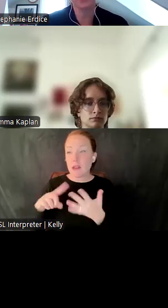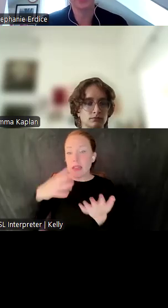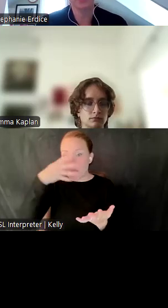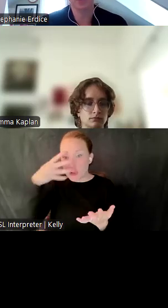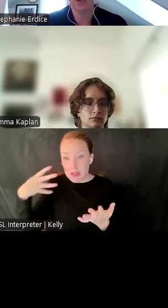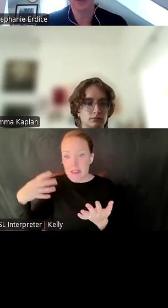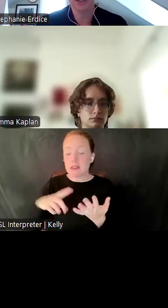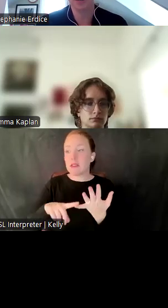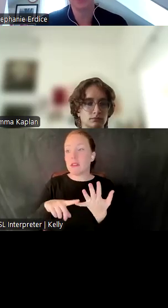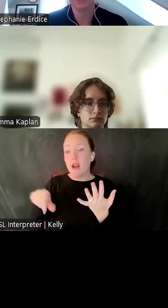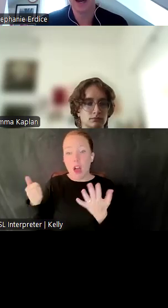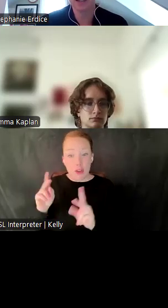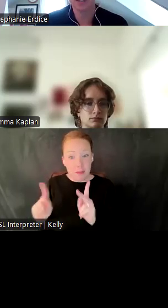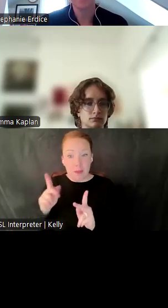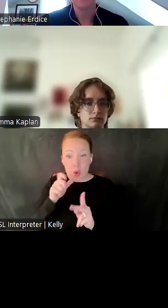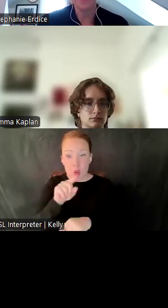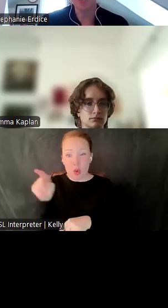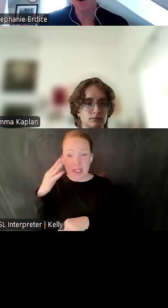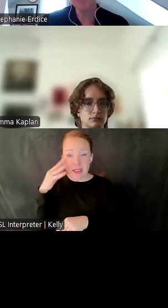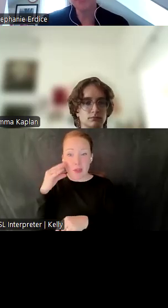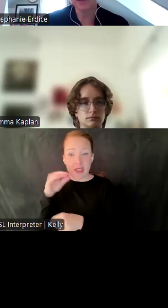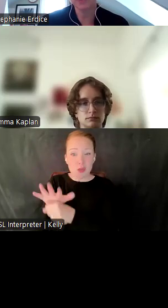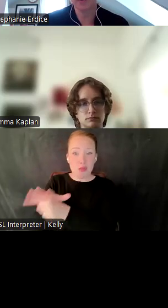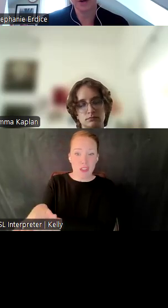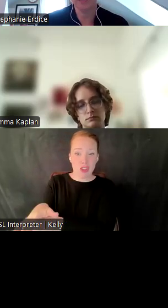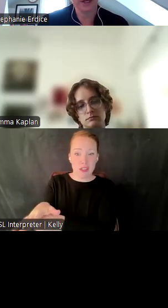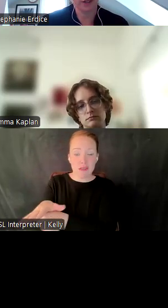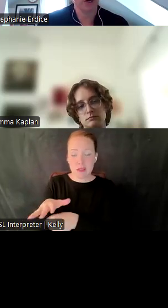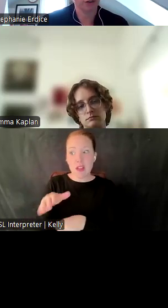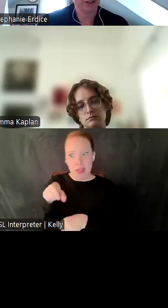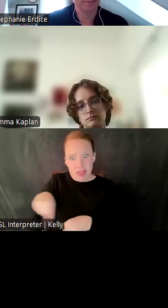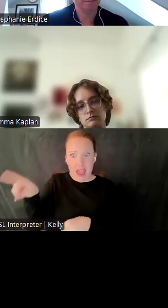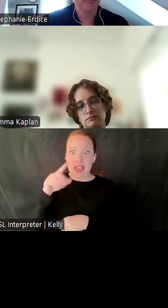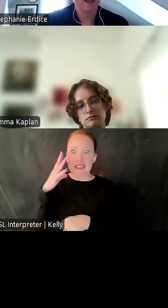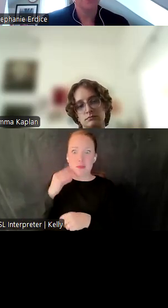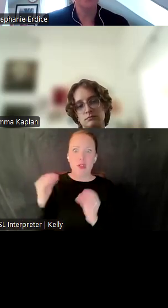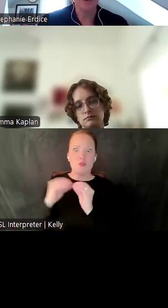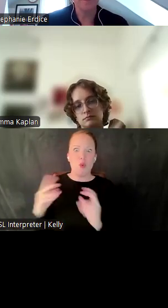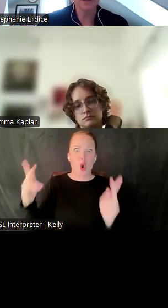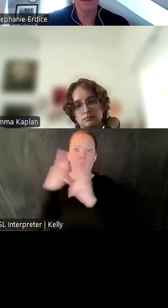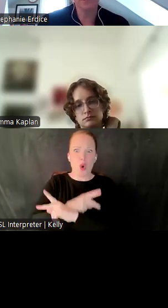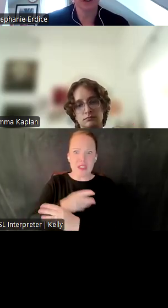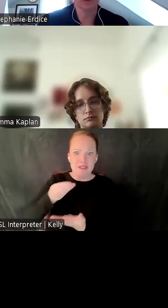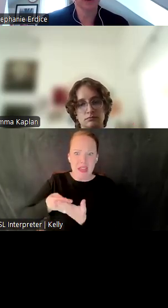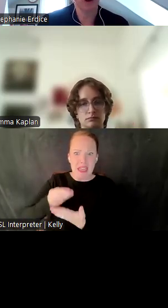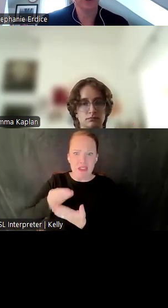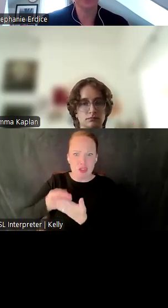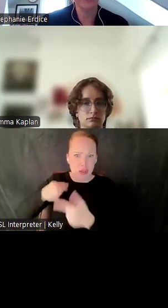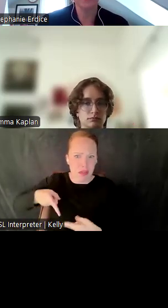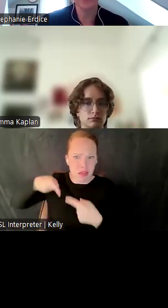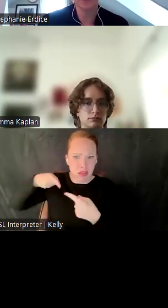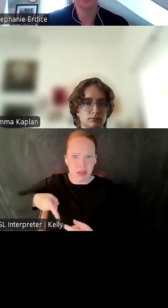others that experience oppression in our society. They all face greater financial hardship. The prevalence of sexual